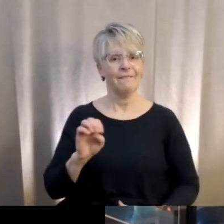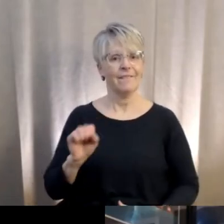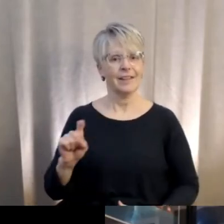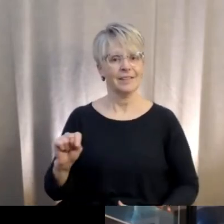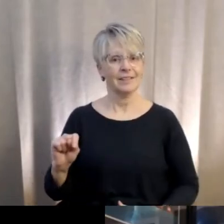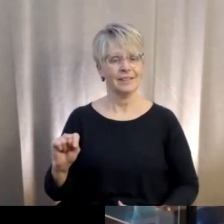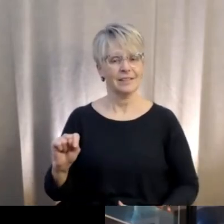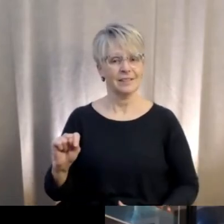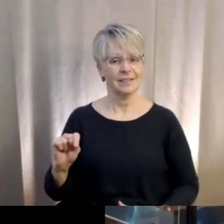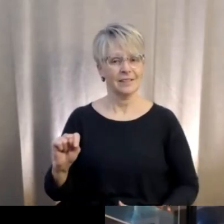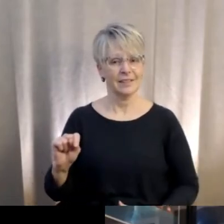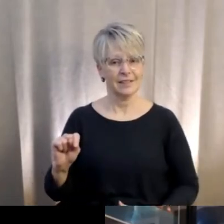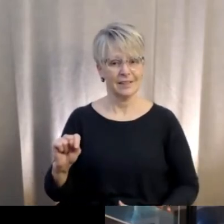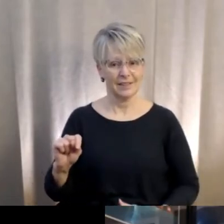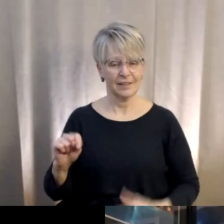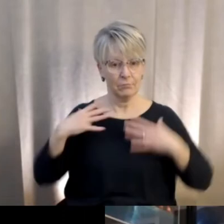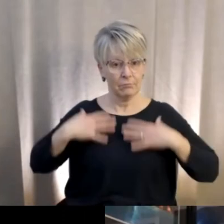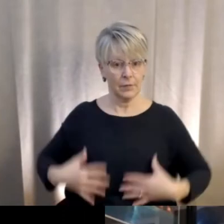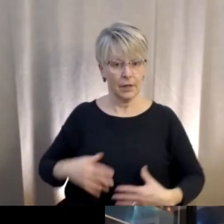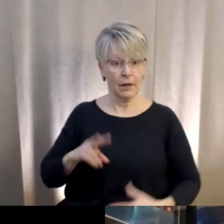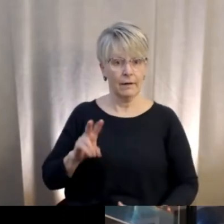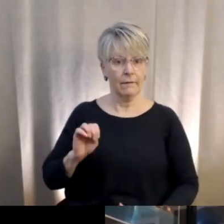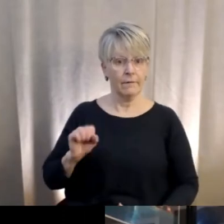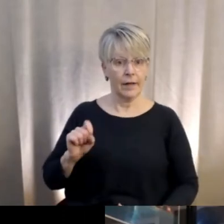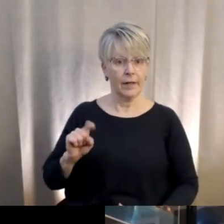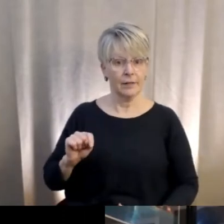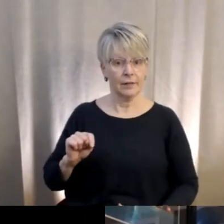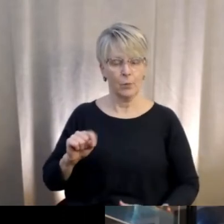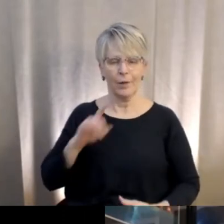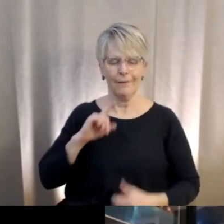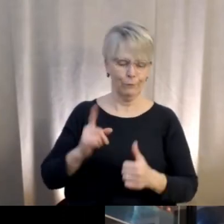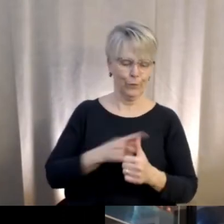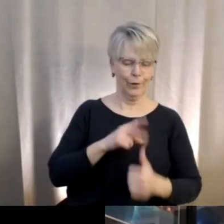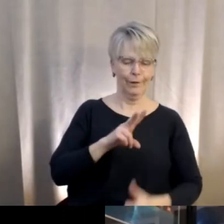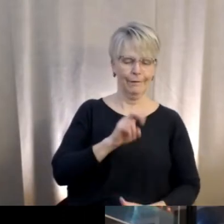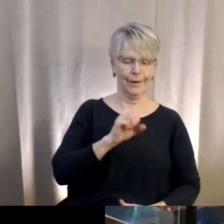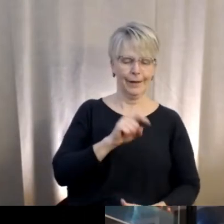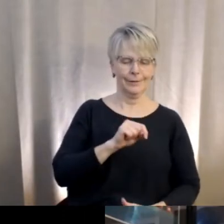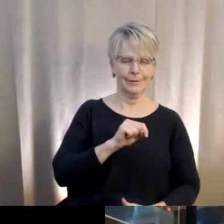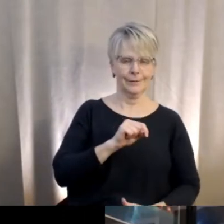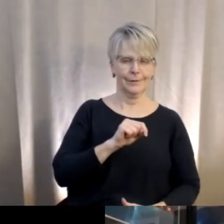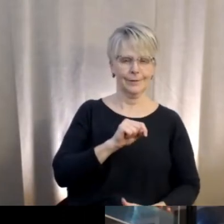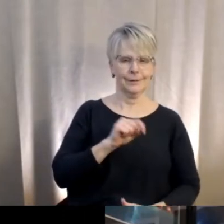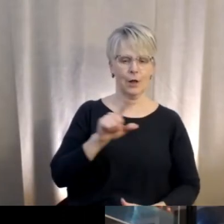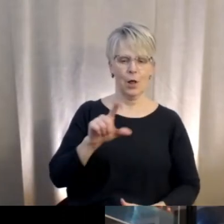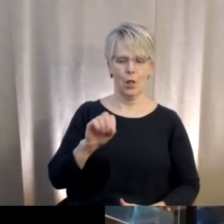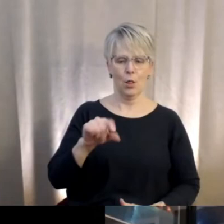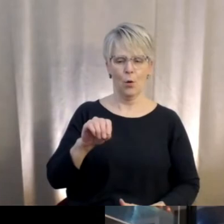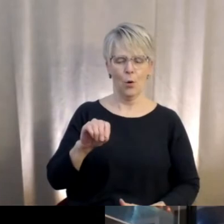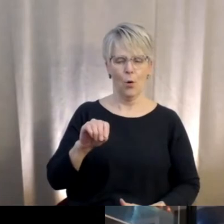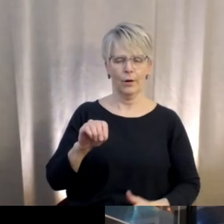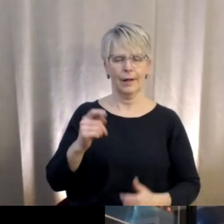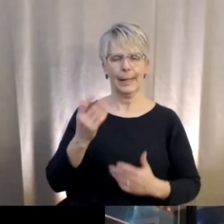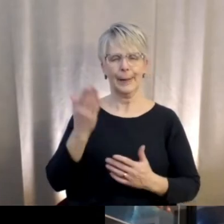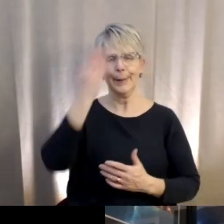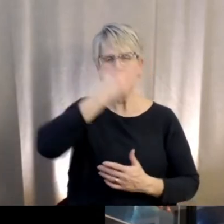it was in his vest, but the first vest that he had, where The logo wasn't the most visible thing